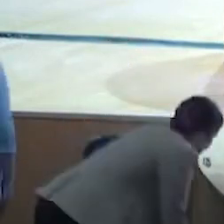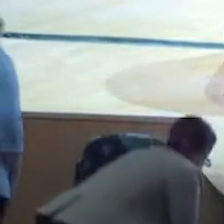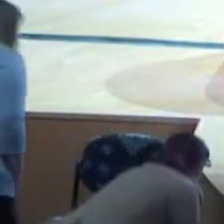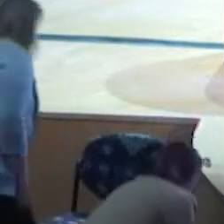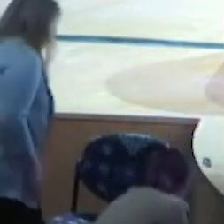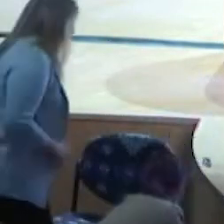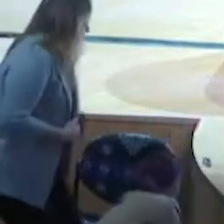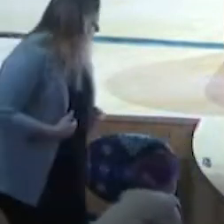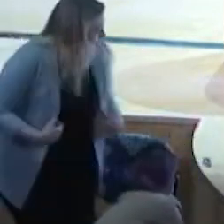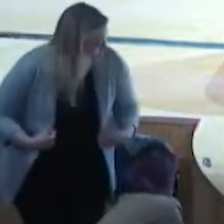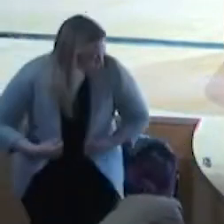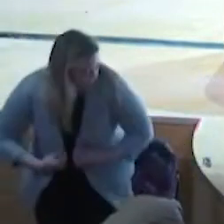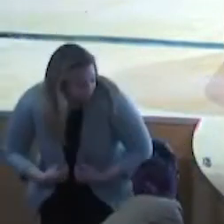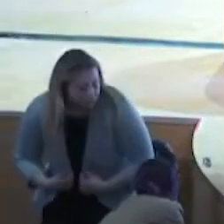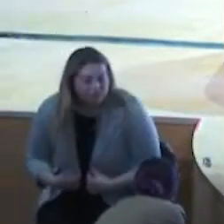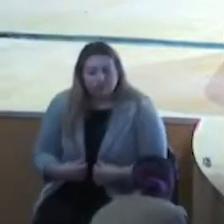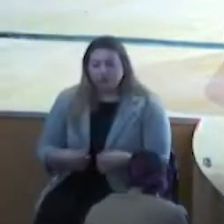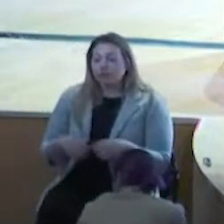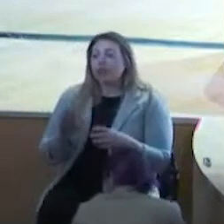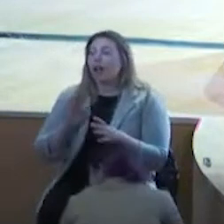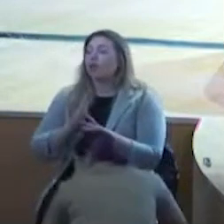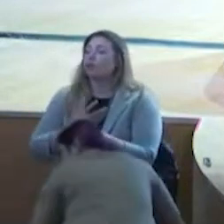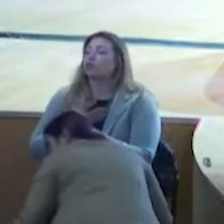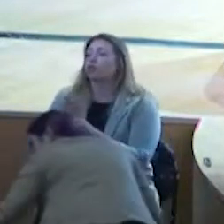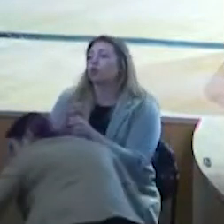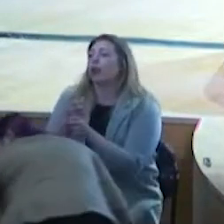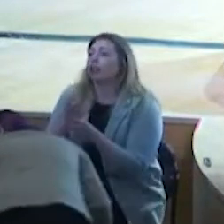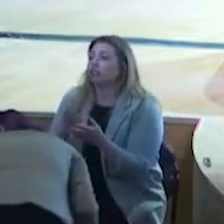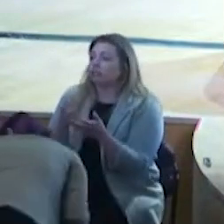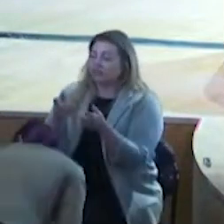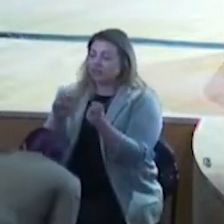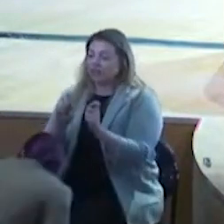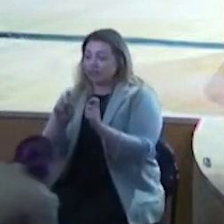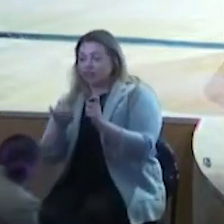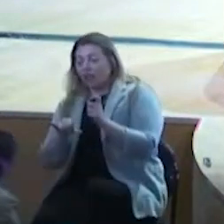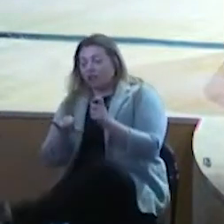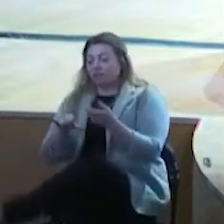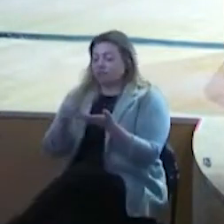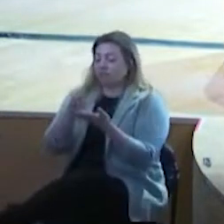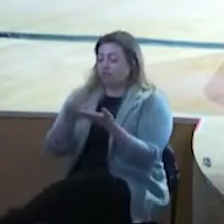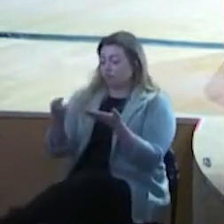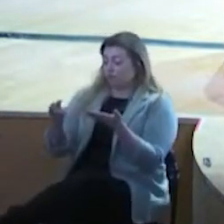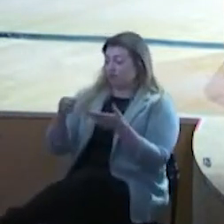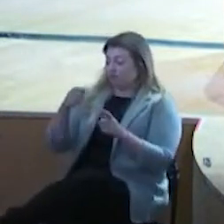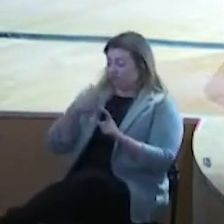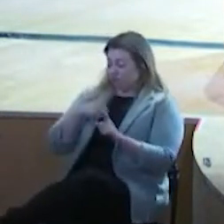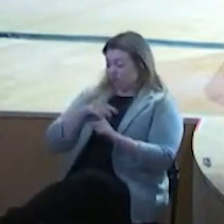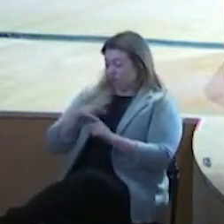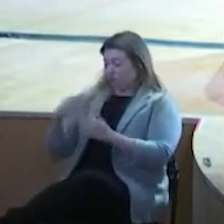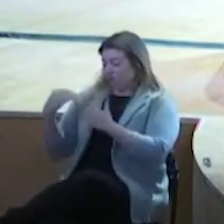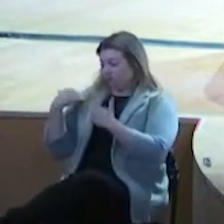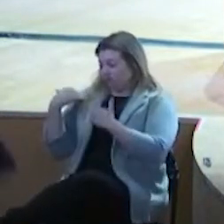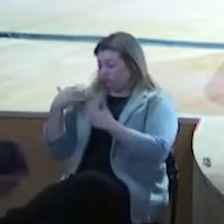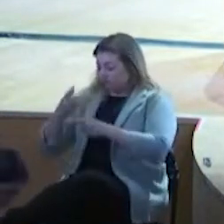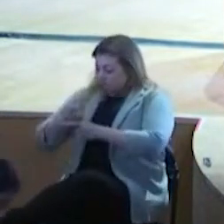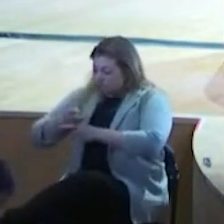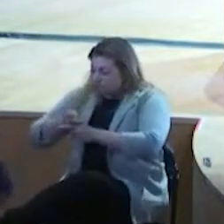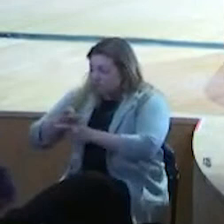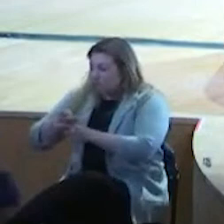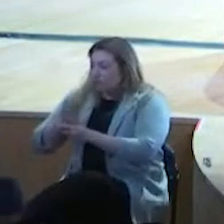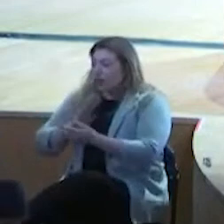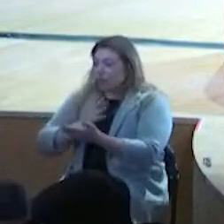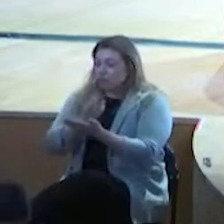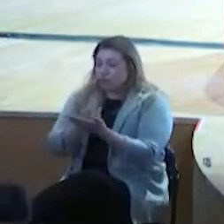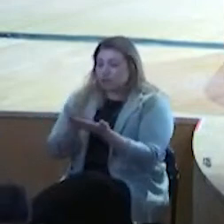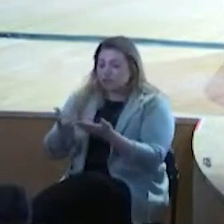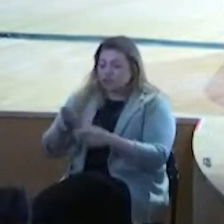this water as a resource and also the lands. So as stewards, we've got to protect what our resources are, our